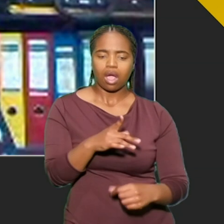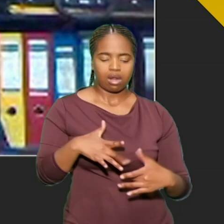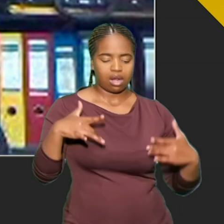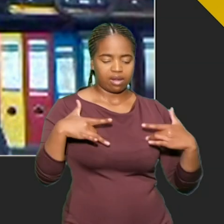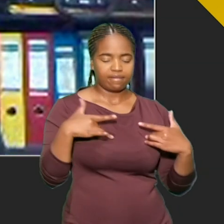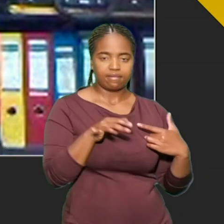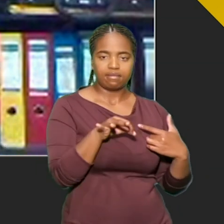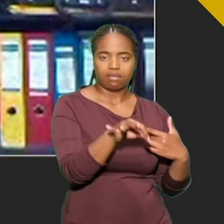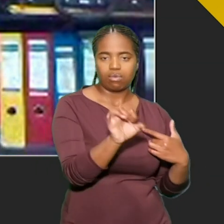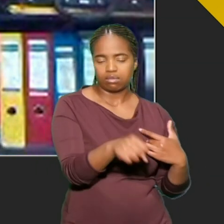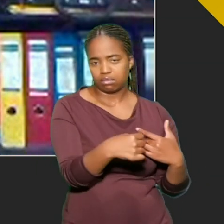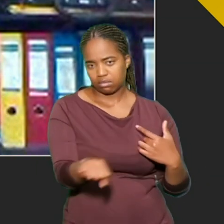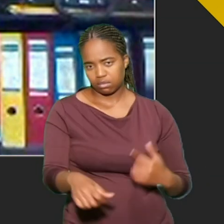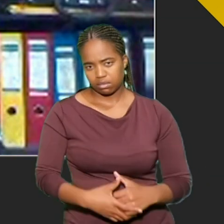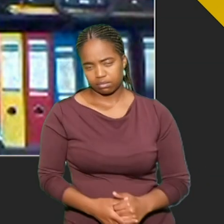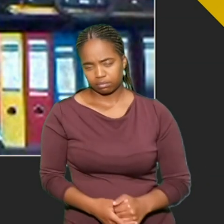or not?